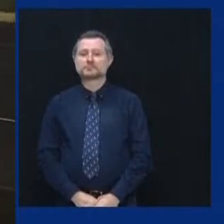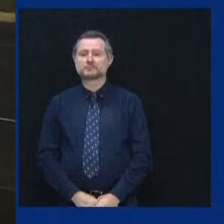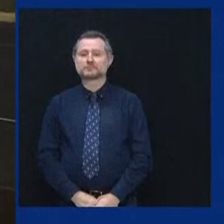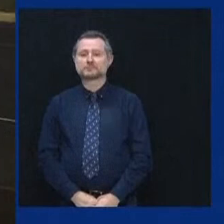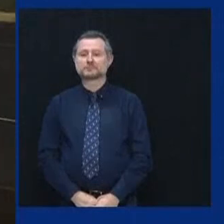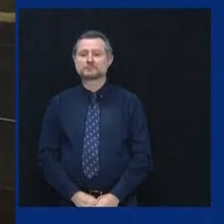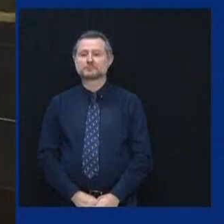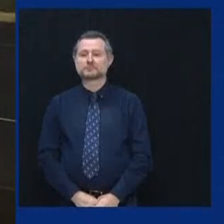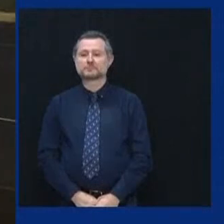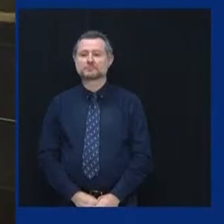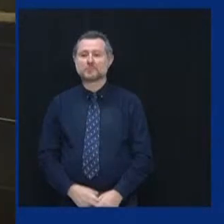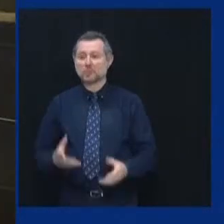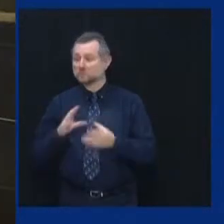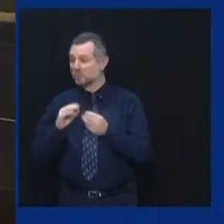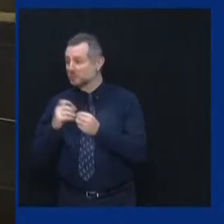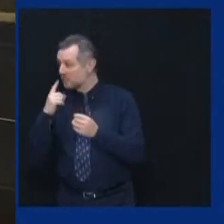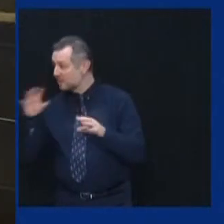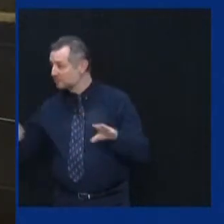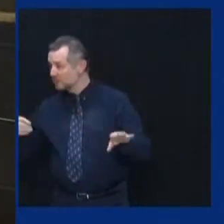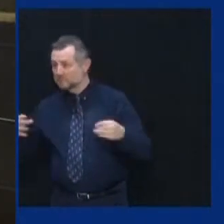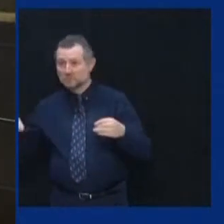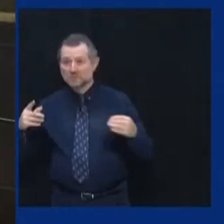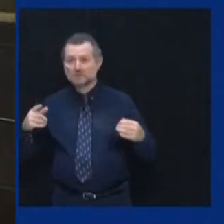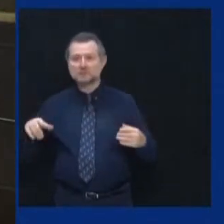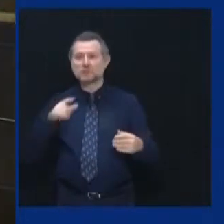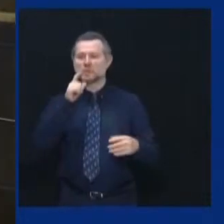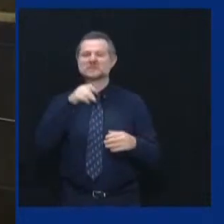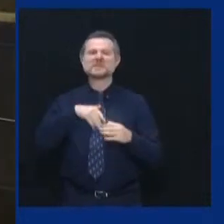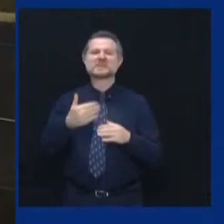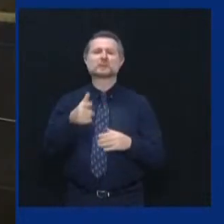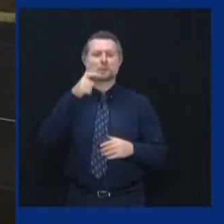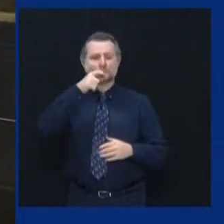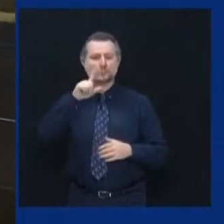Anyone have anything to add? Next question, operator.